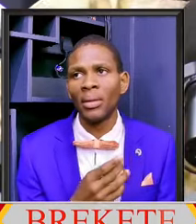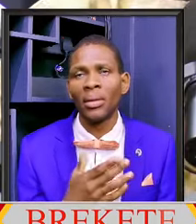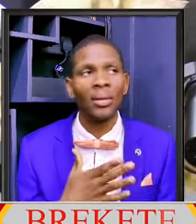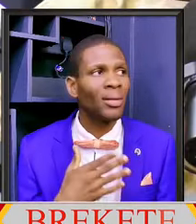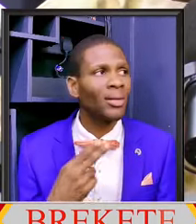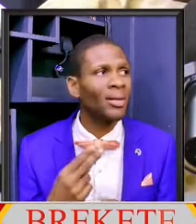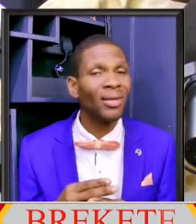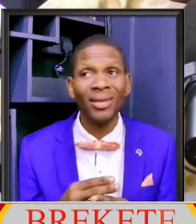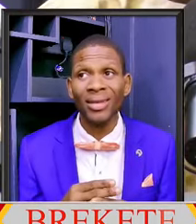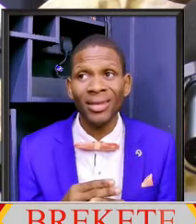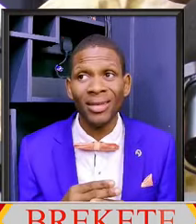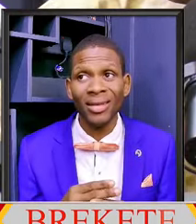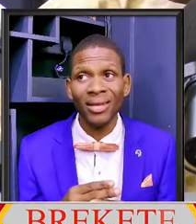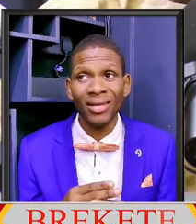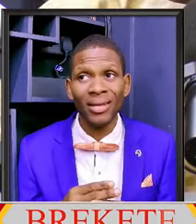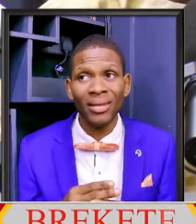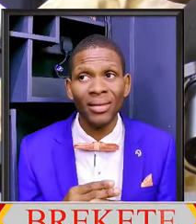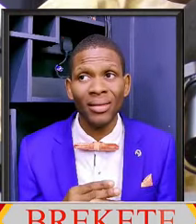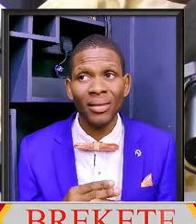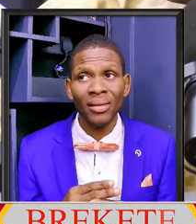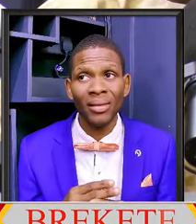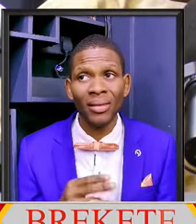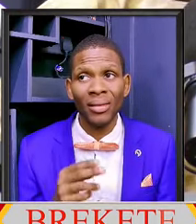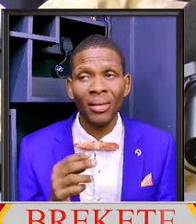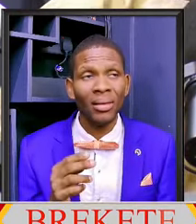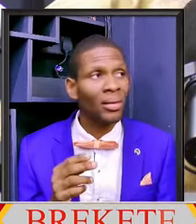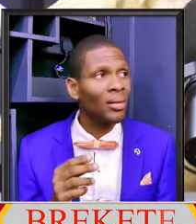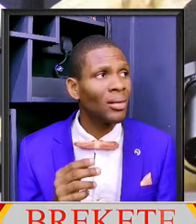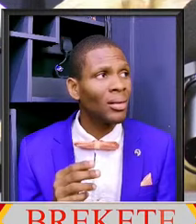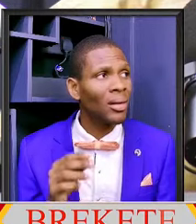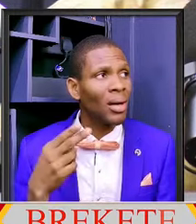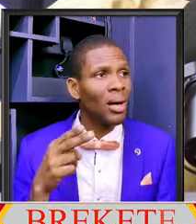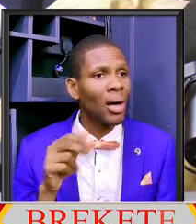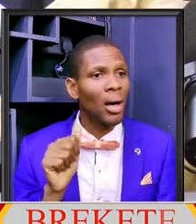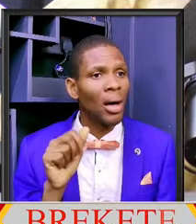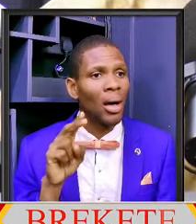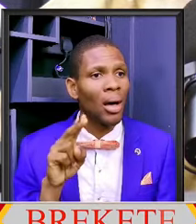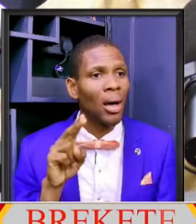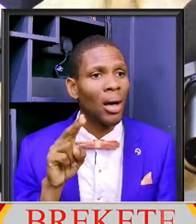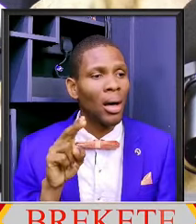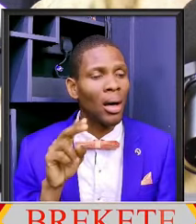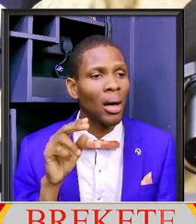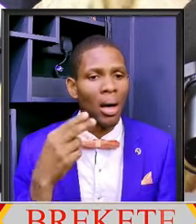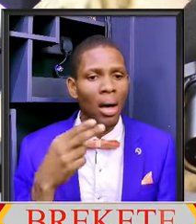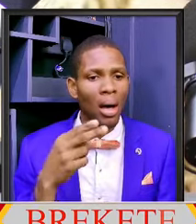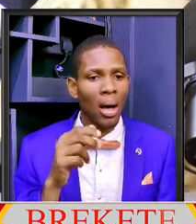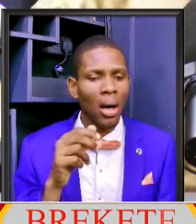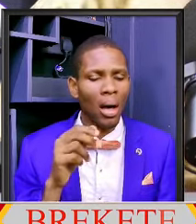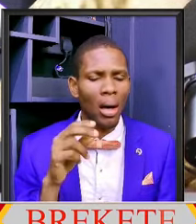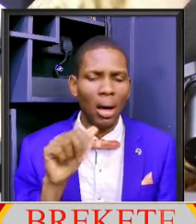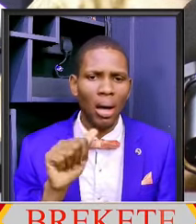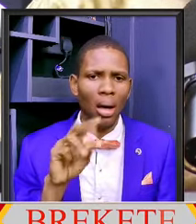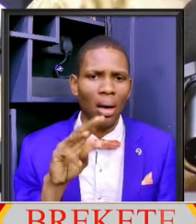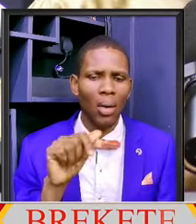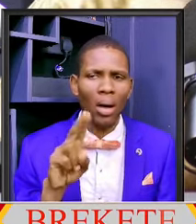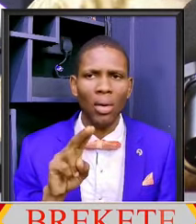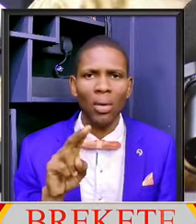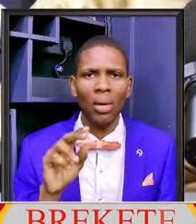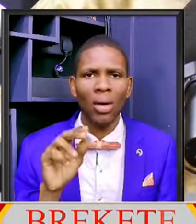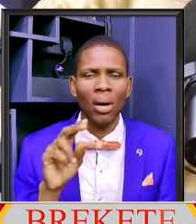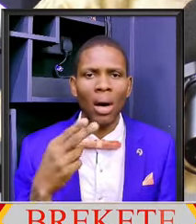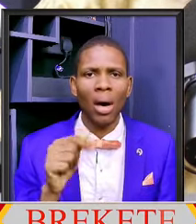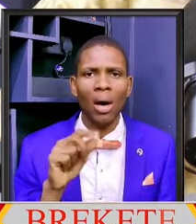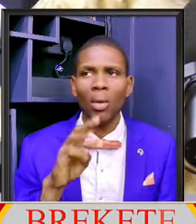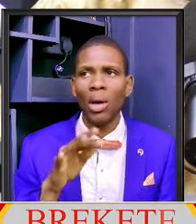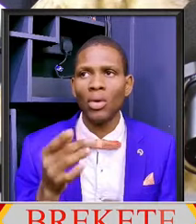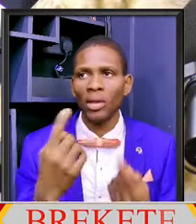Awal. My name is Hawa Awal. Hawa U. Awal. Awal. You came all